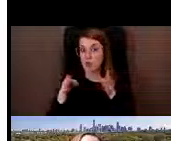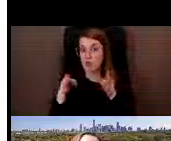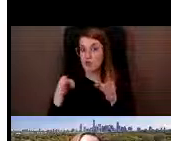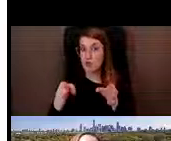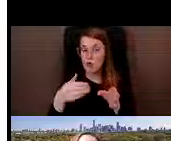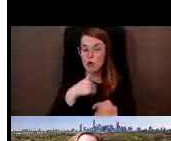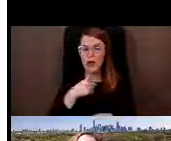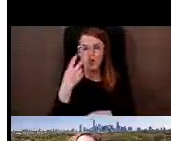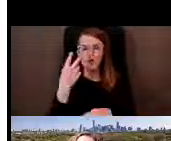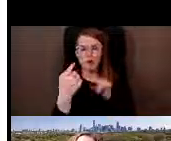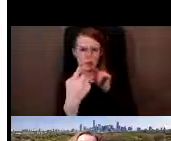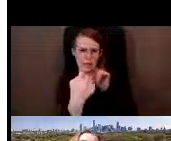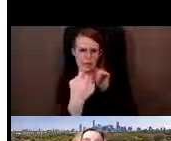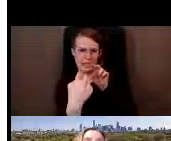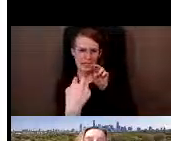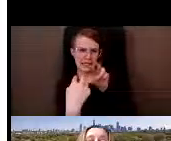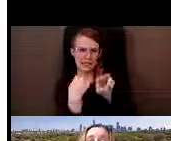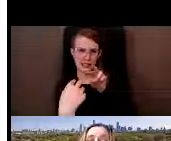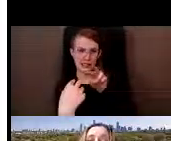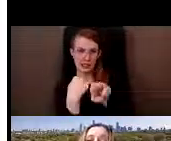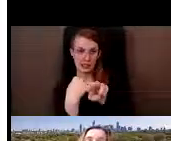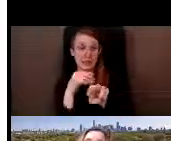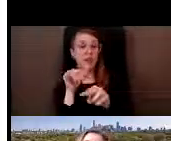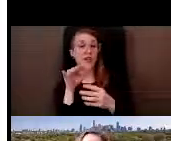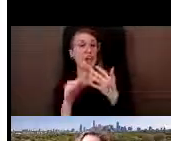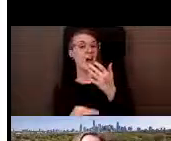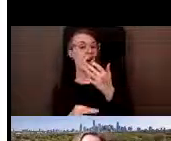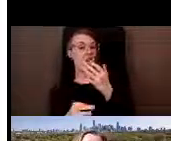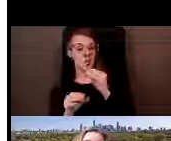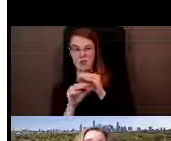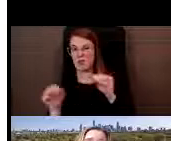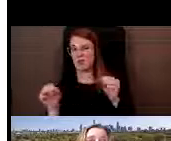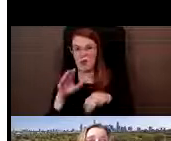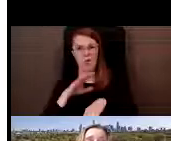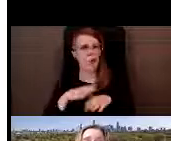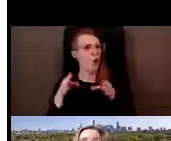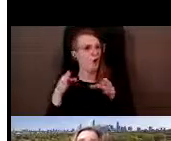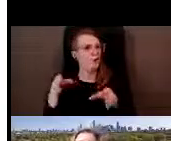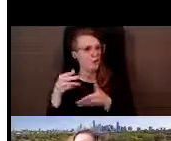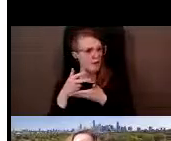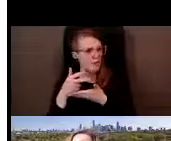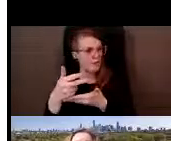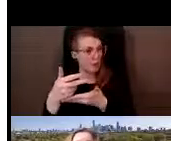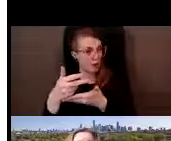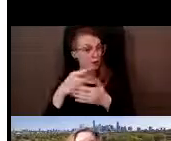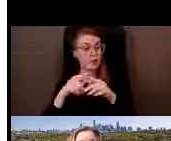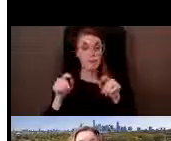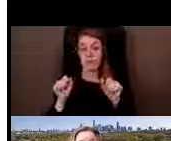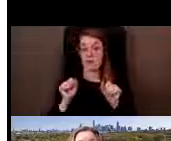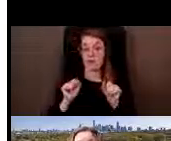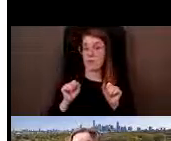lanes of traffic each way. This option did not have on-street parking, but could be done within